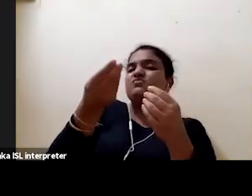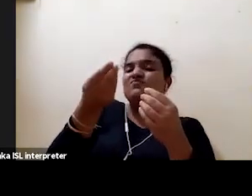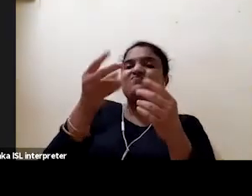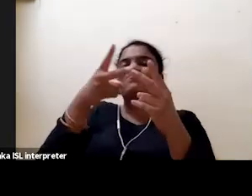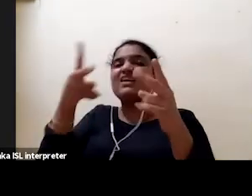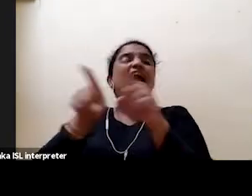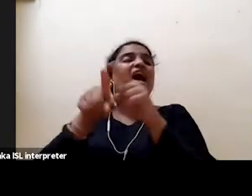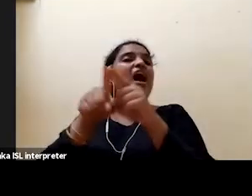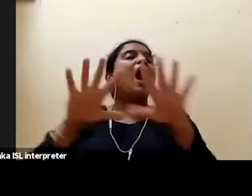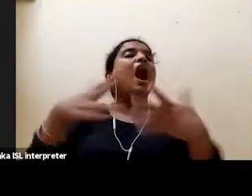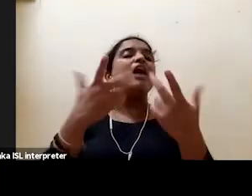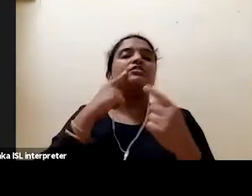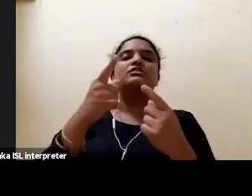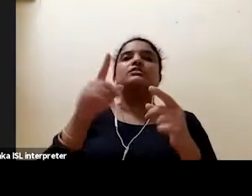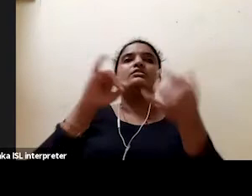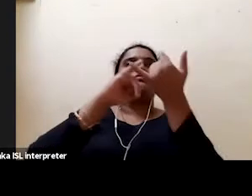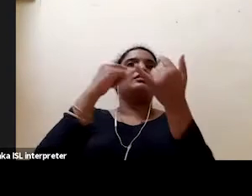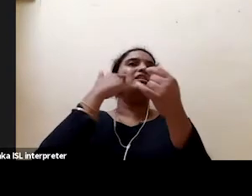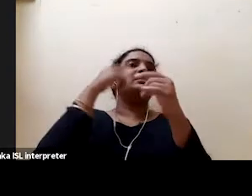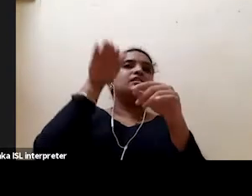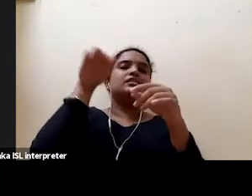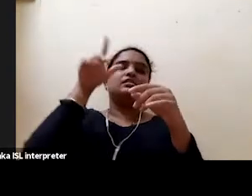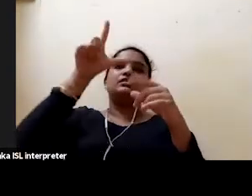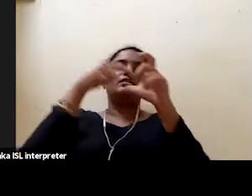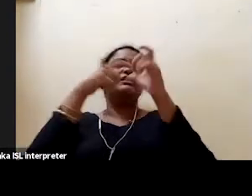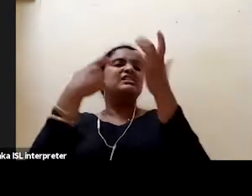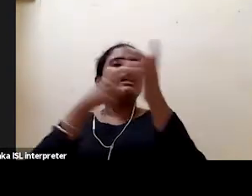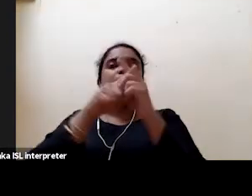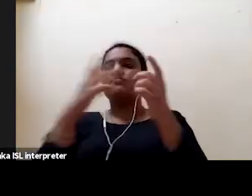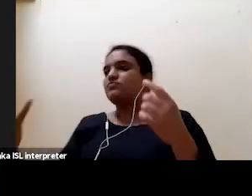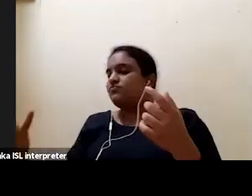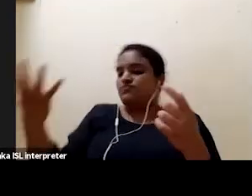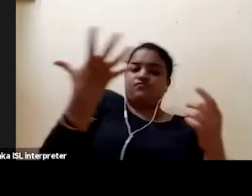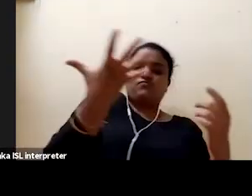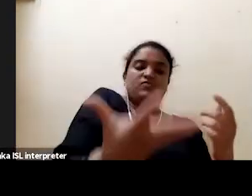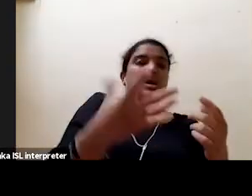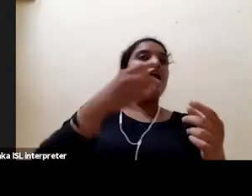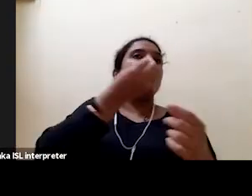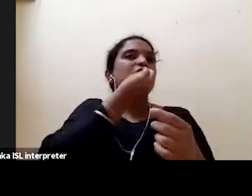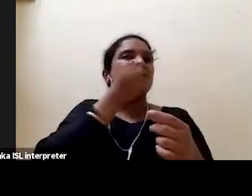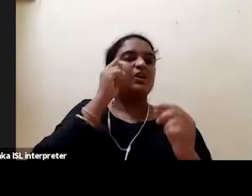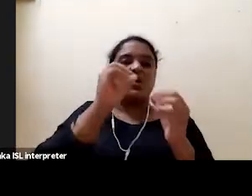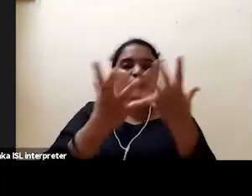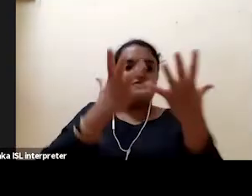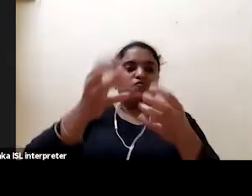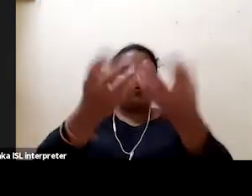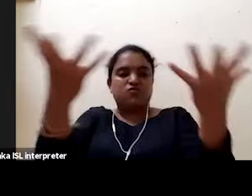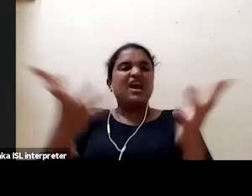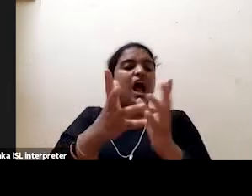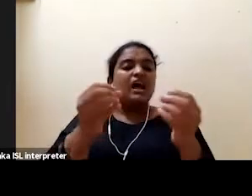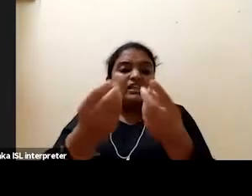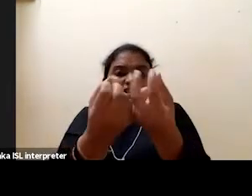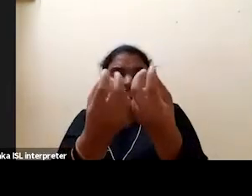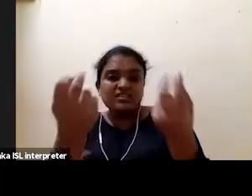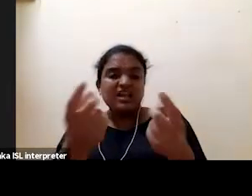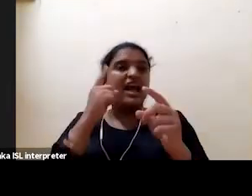like, say, a sizzler and comes to your table. The most pronounced aspect of this dish is the sound, the sizzle,